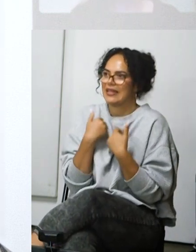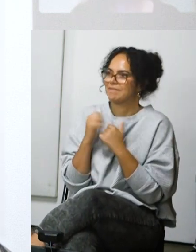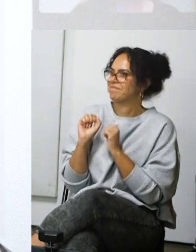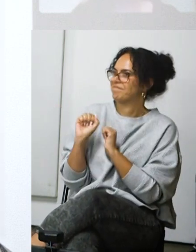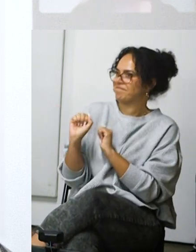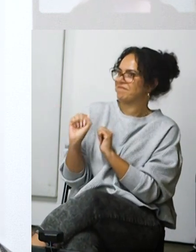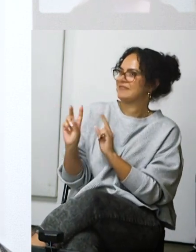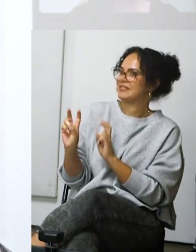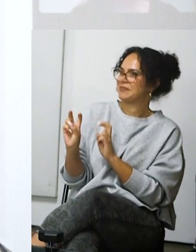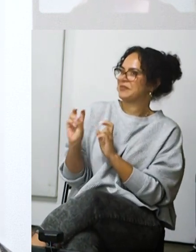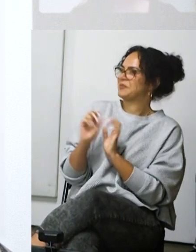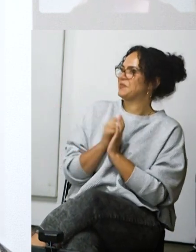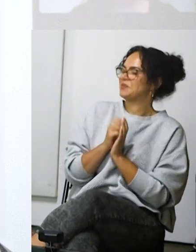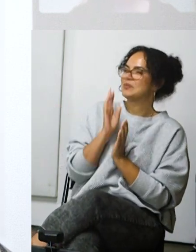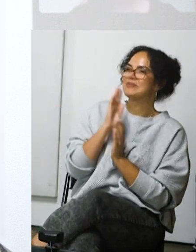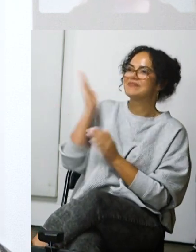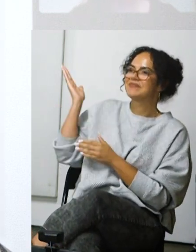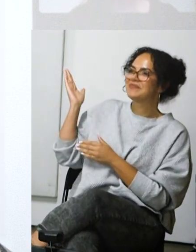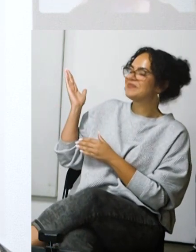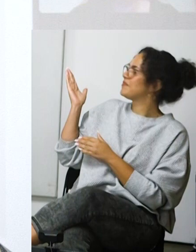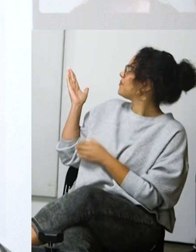That's over here. And,